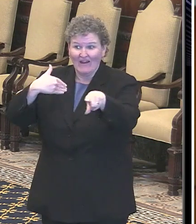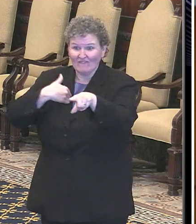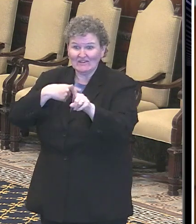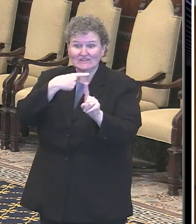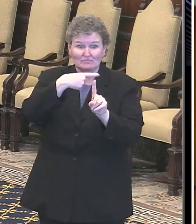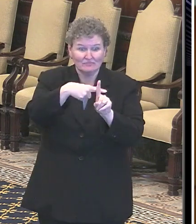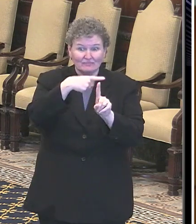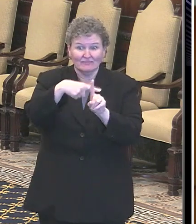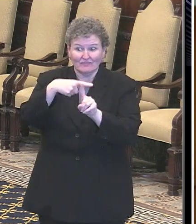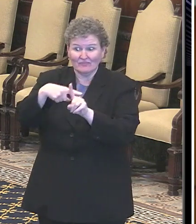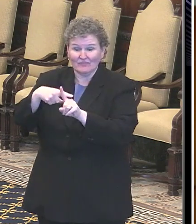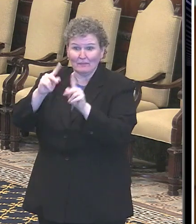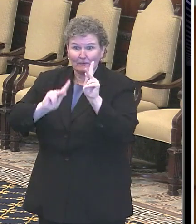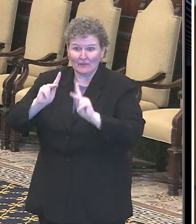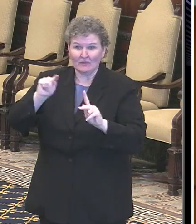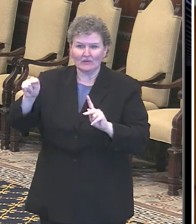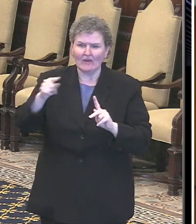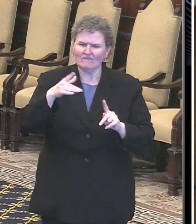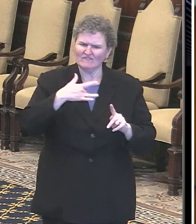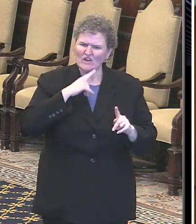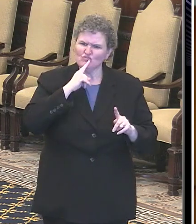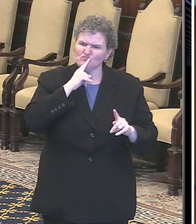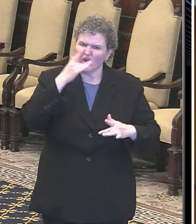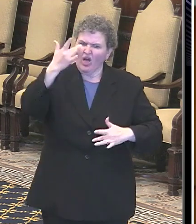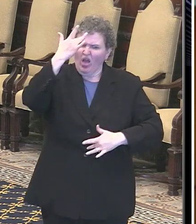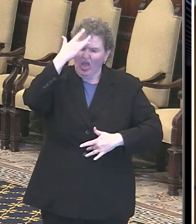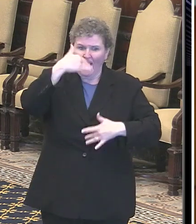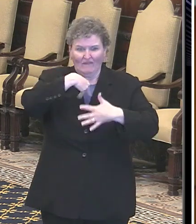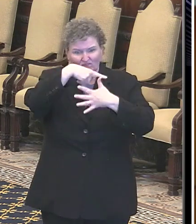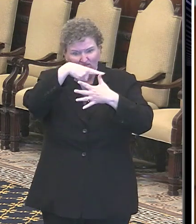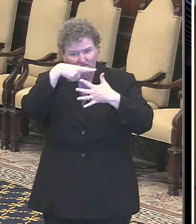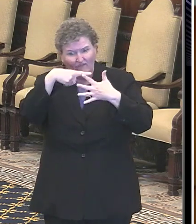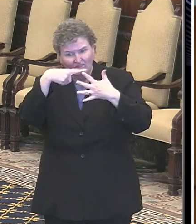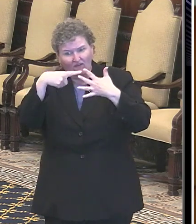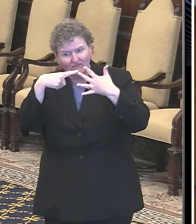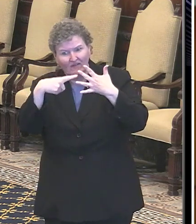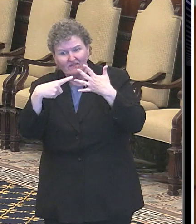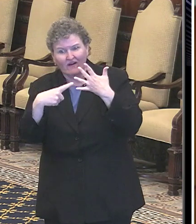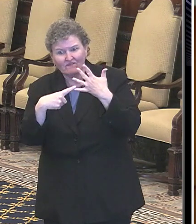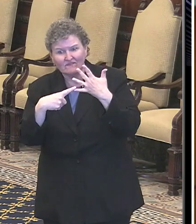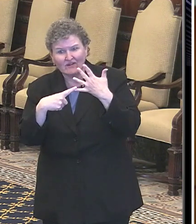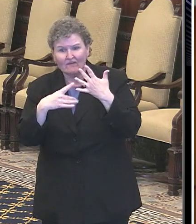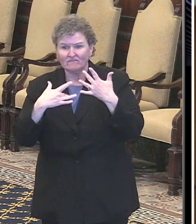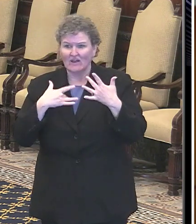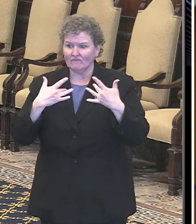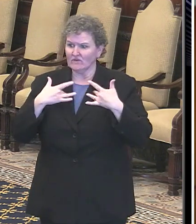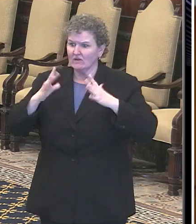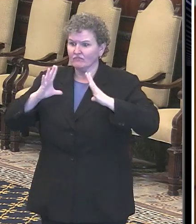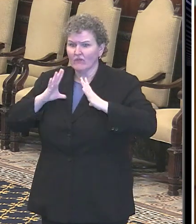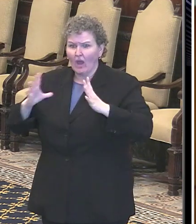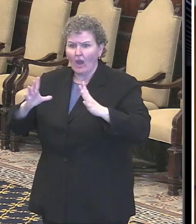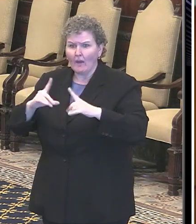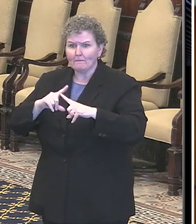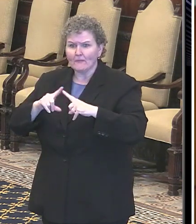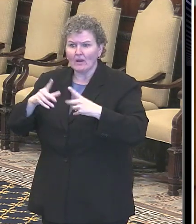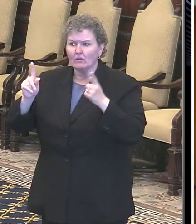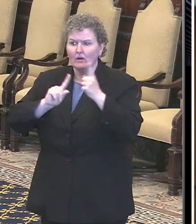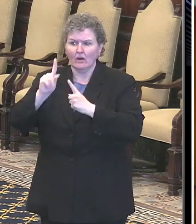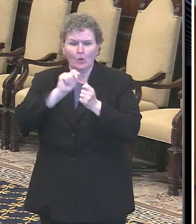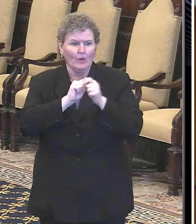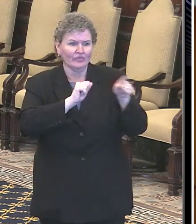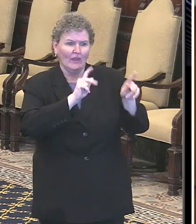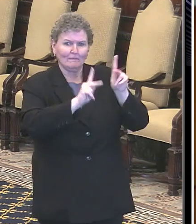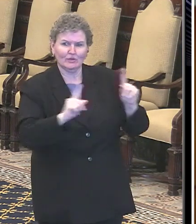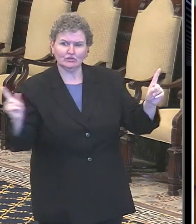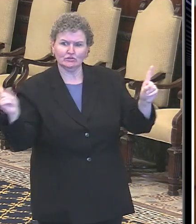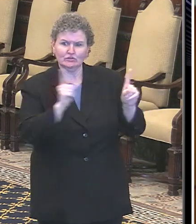who have symptoms, and we're testing some people who don't have symptoms who have been exposed we're concerned about. We have not gone to testing everybody who doesn't have symptoms because